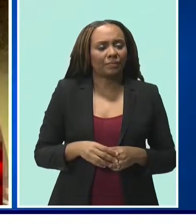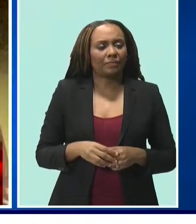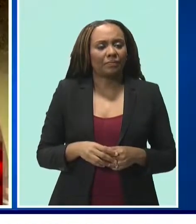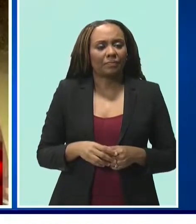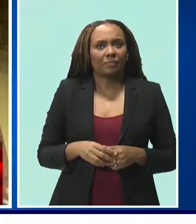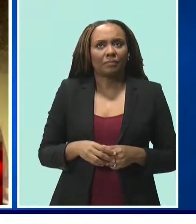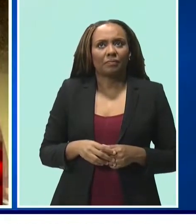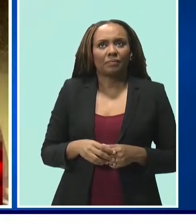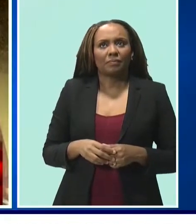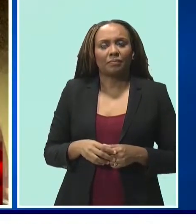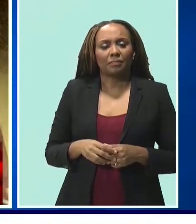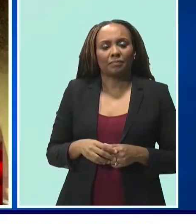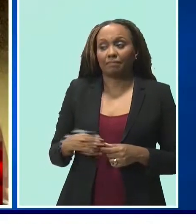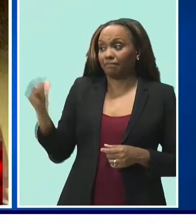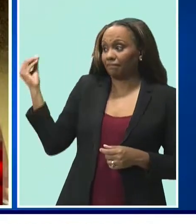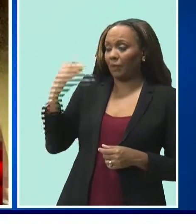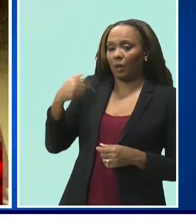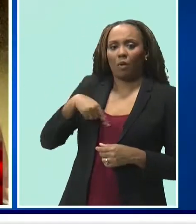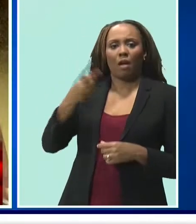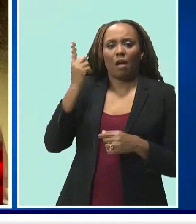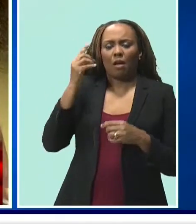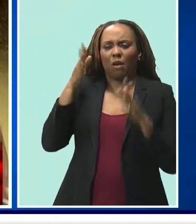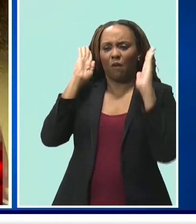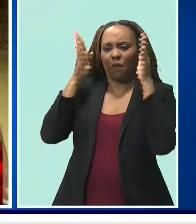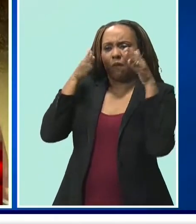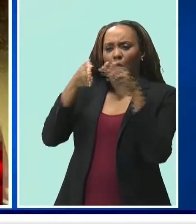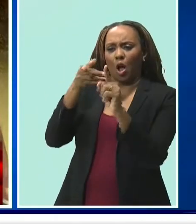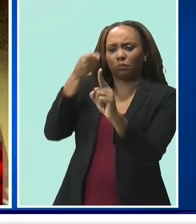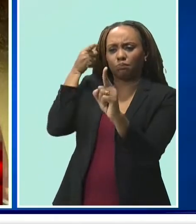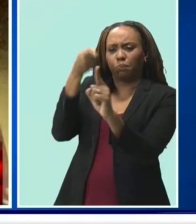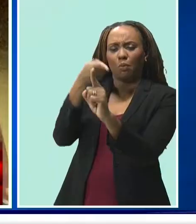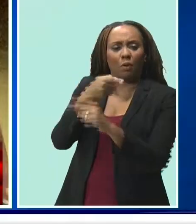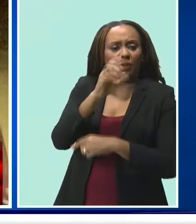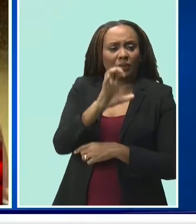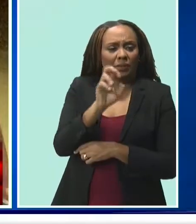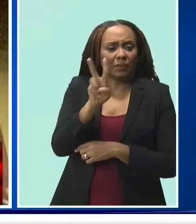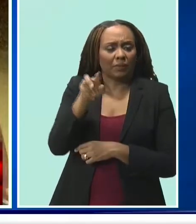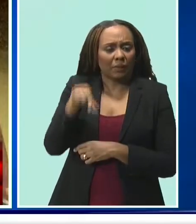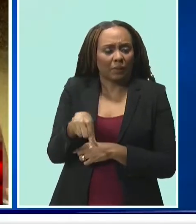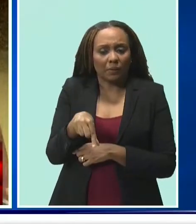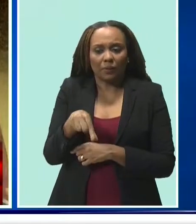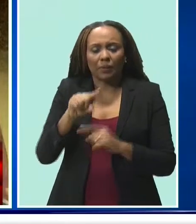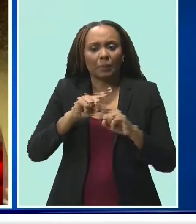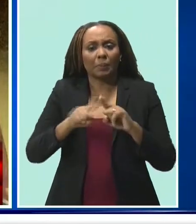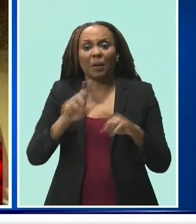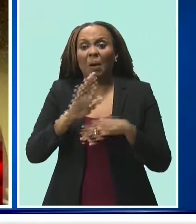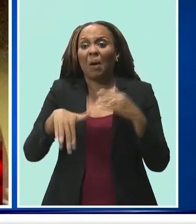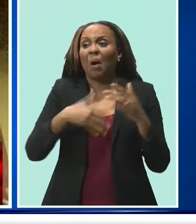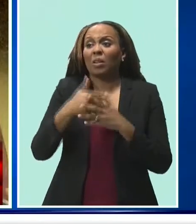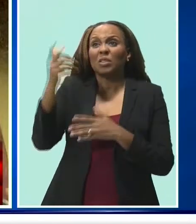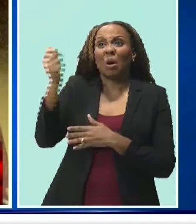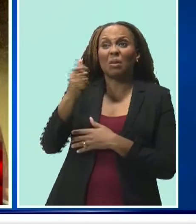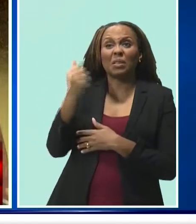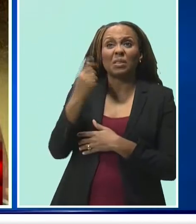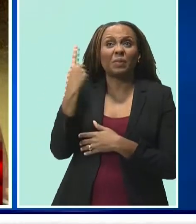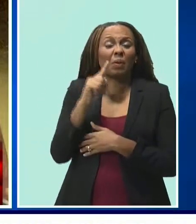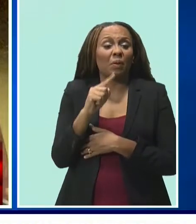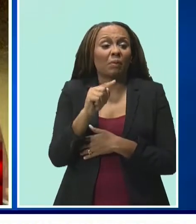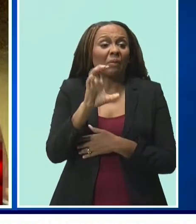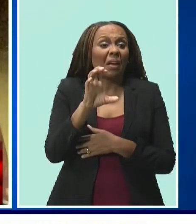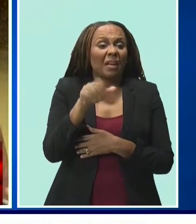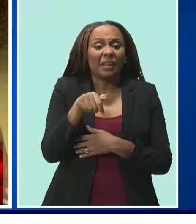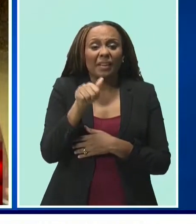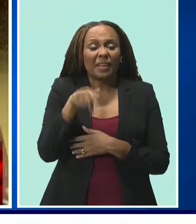We focus on allowing children to do CVQs, but then we give all the scholarships for K.